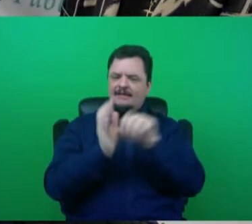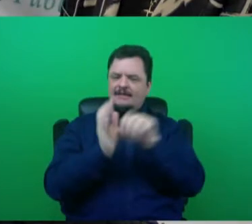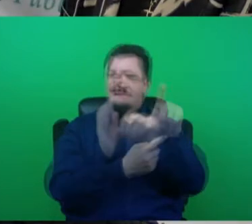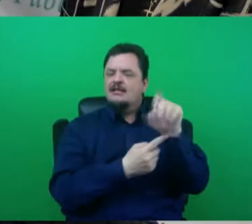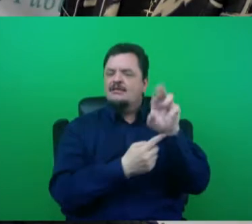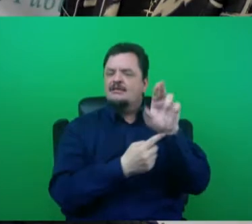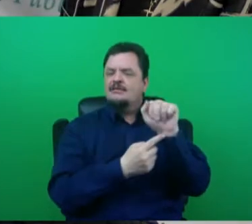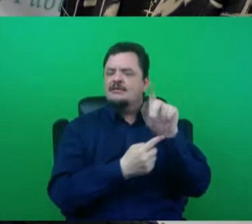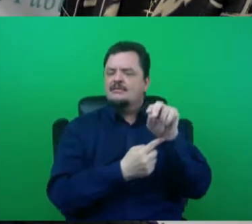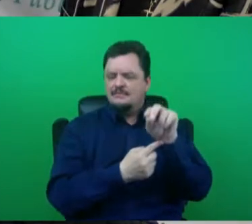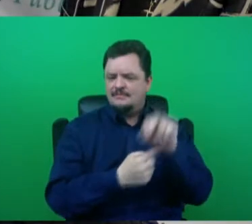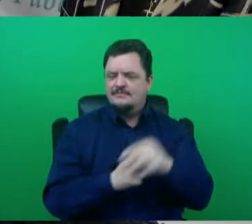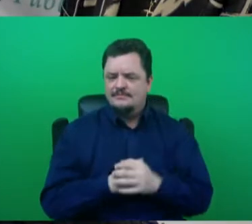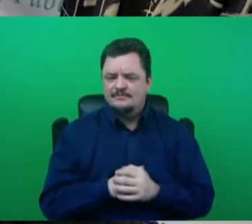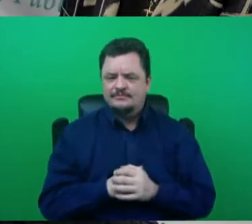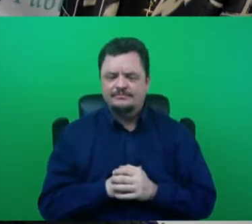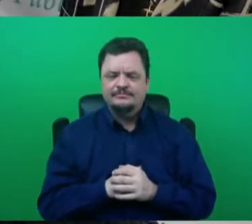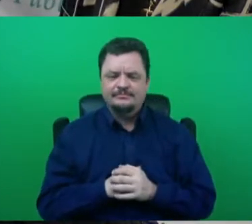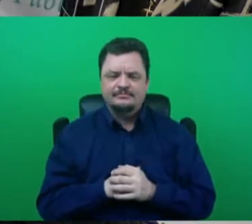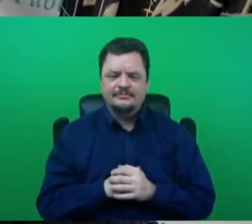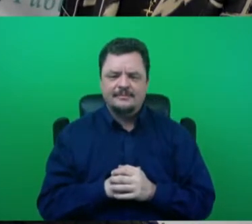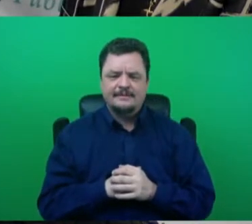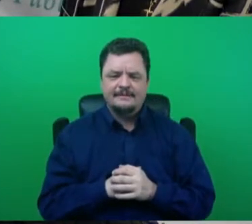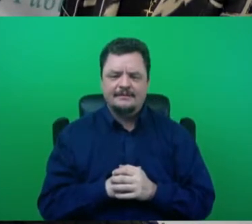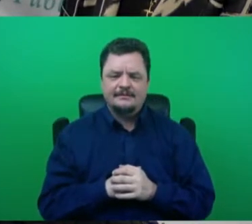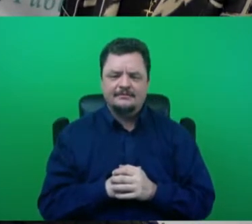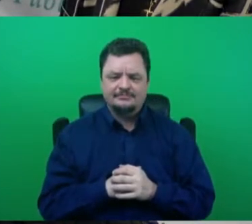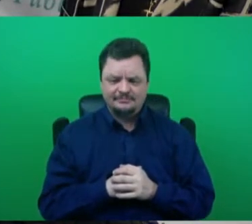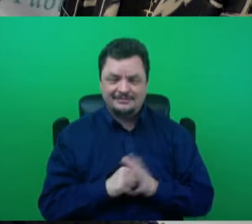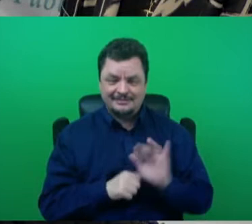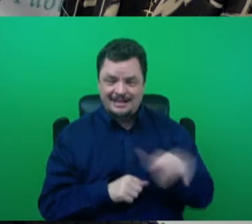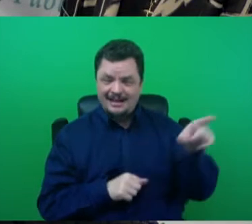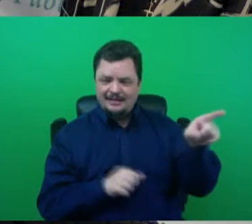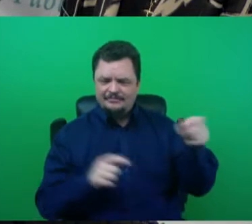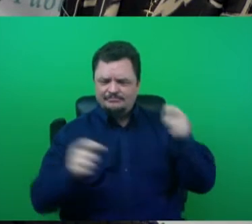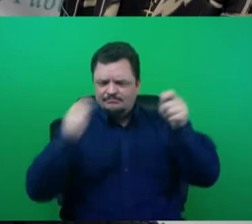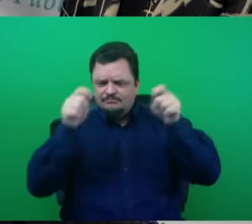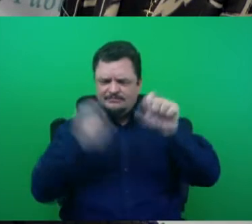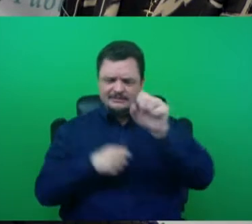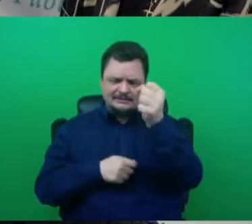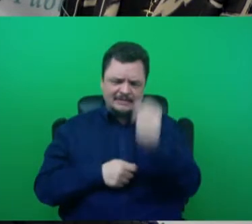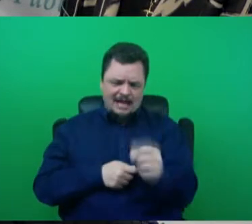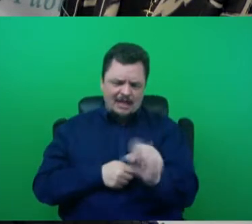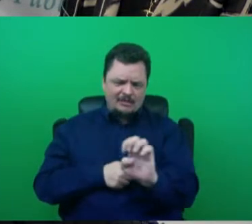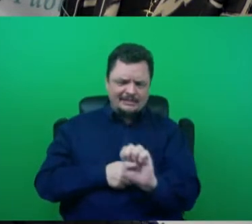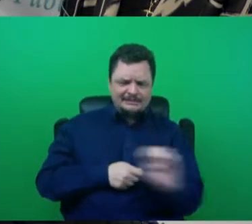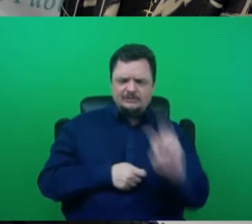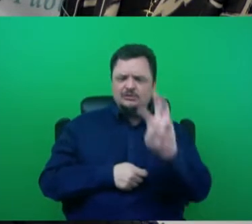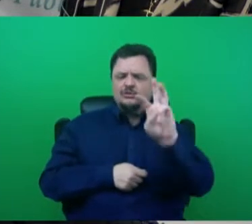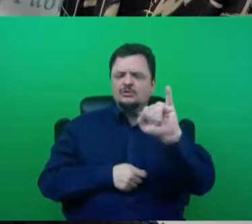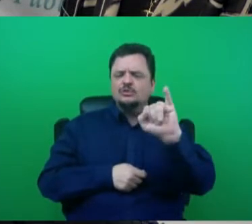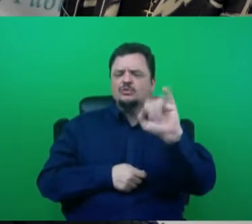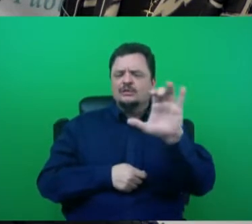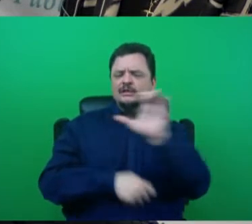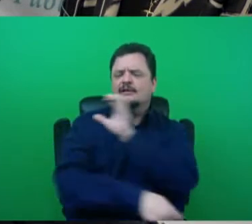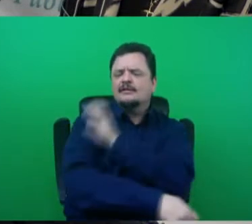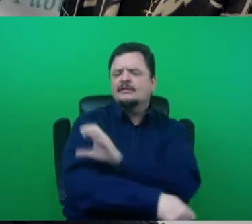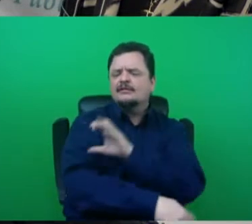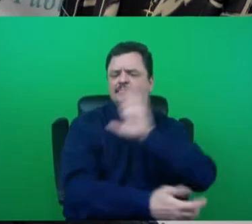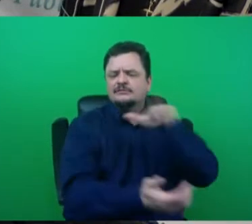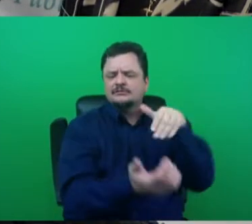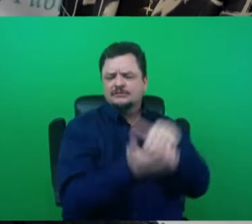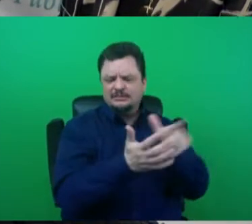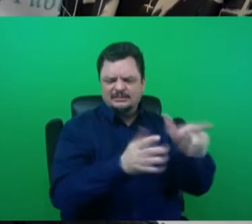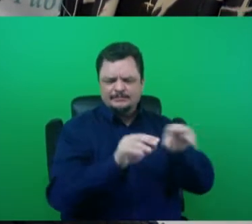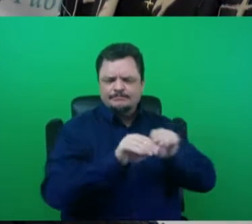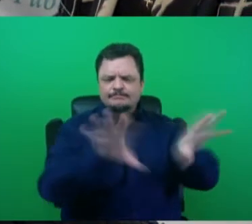establishment of the Southeast WIC Clinic, which brought WIC services to a much-needed area of the county, and the procurement of Public